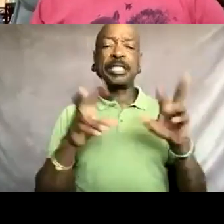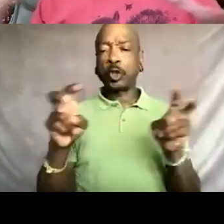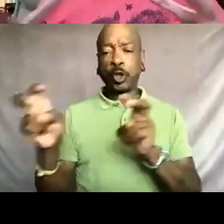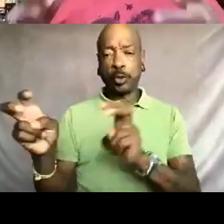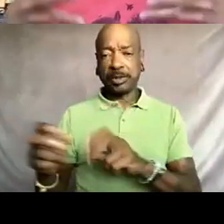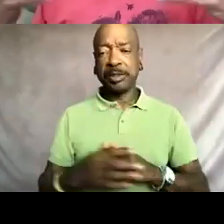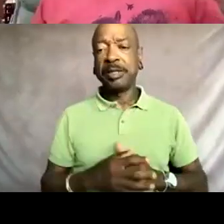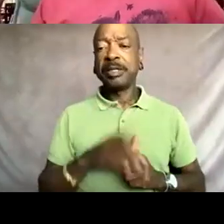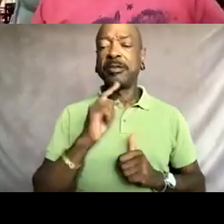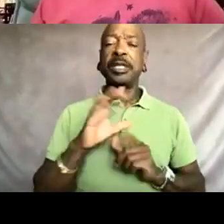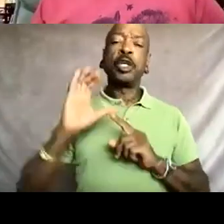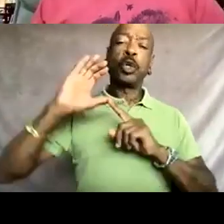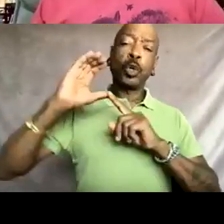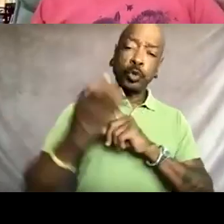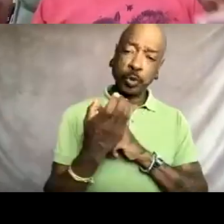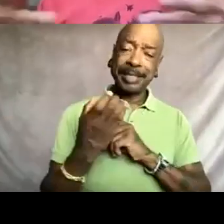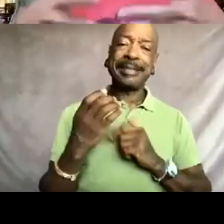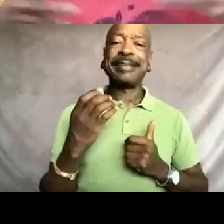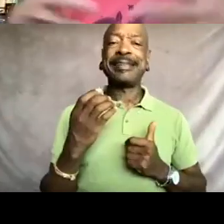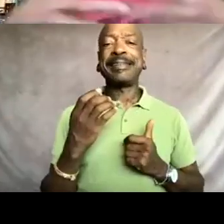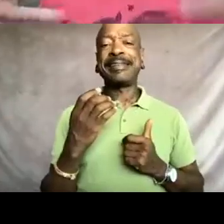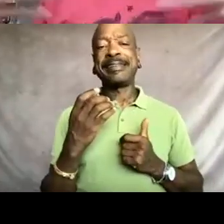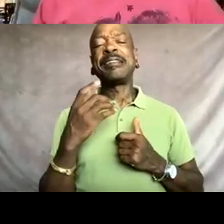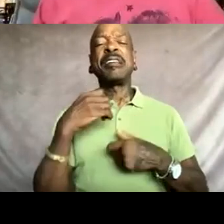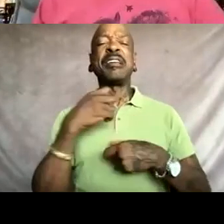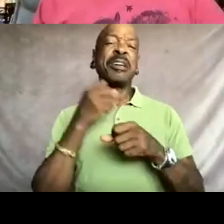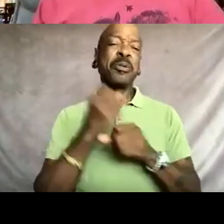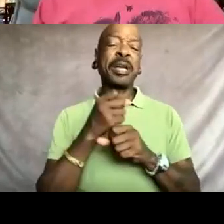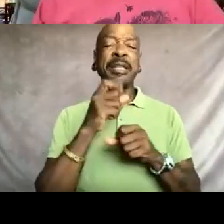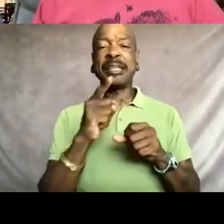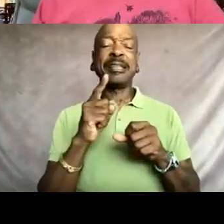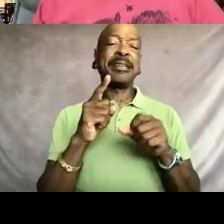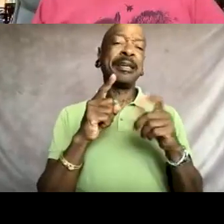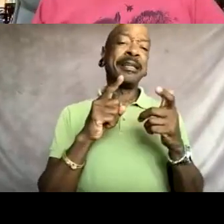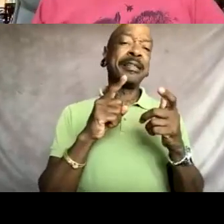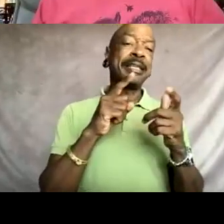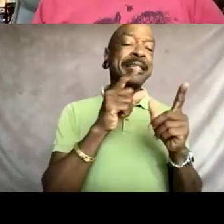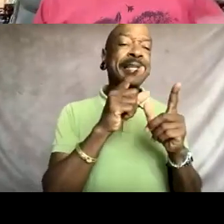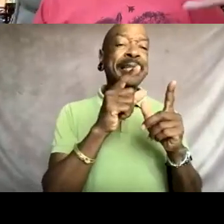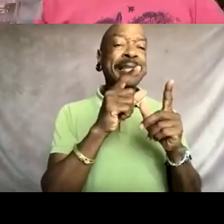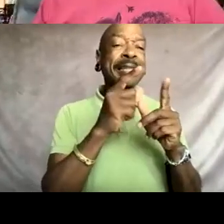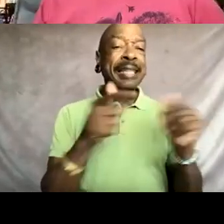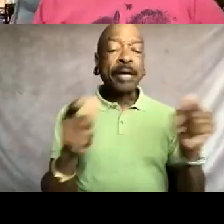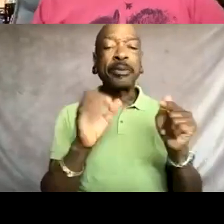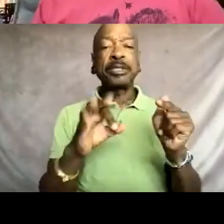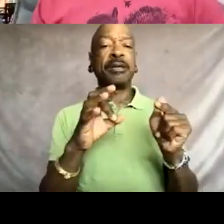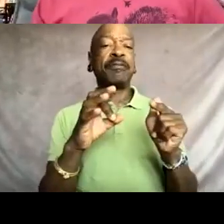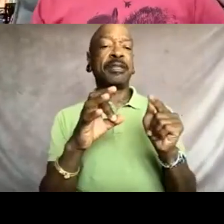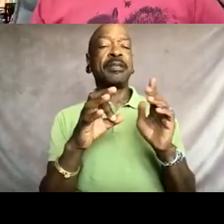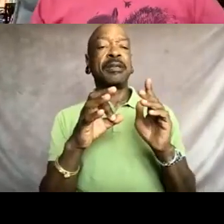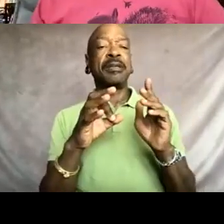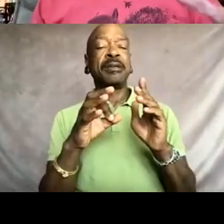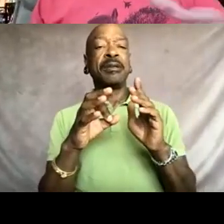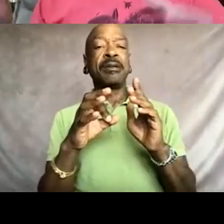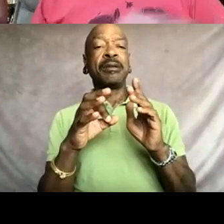of culturally, they've sort of been created in the vernacular of our movements as kinds of,